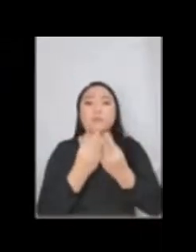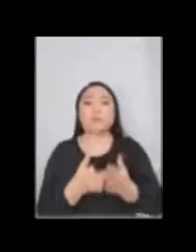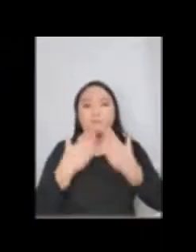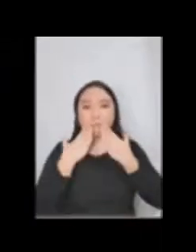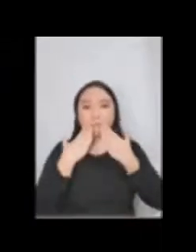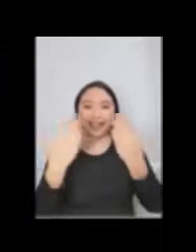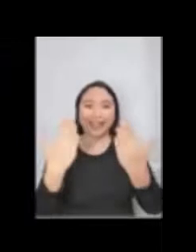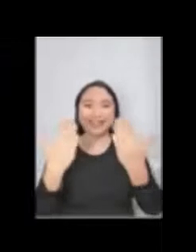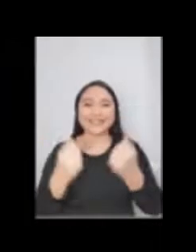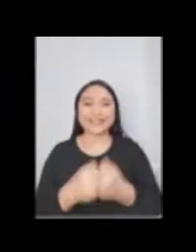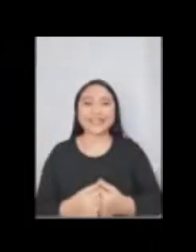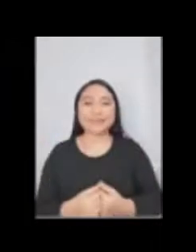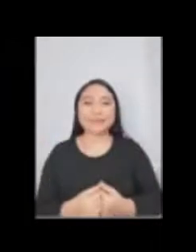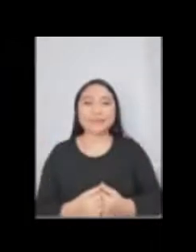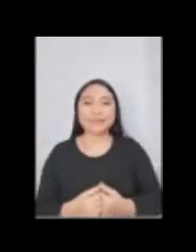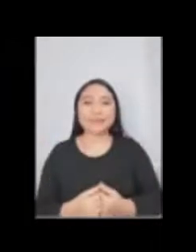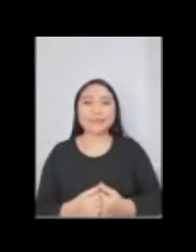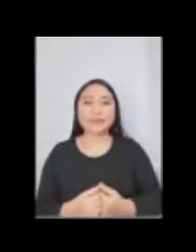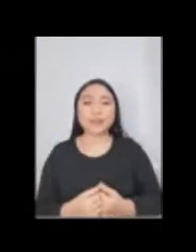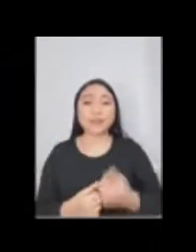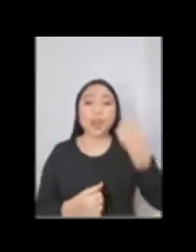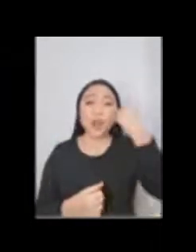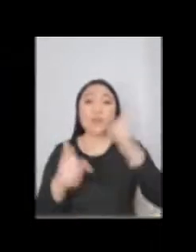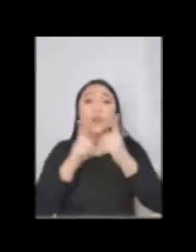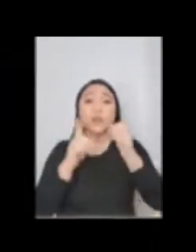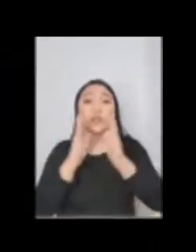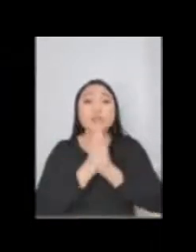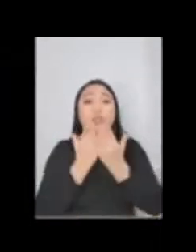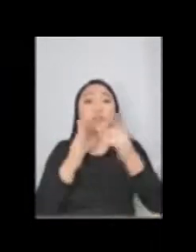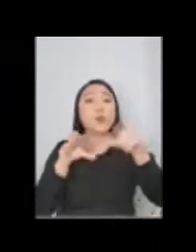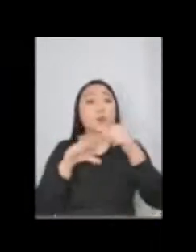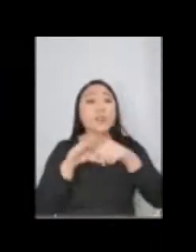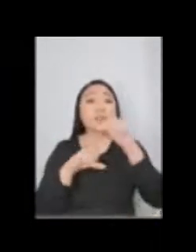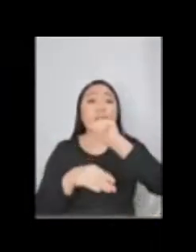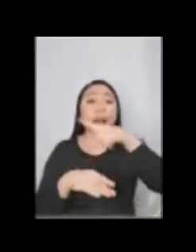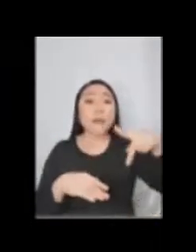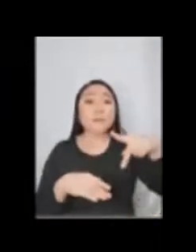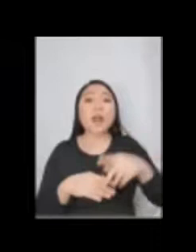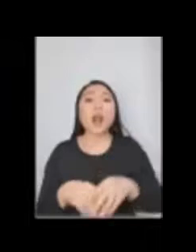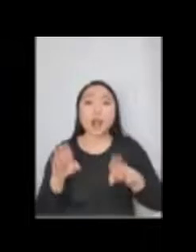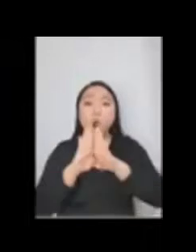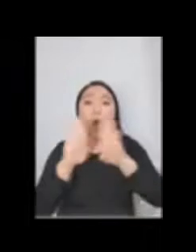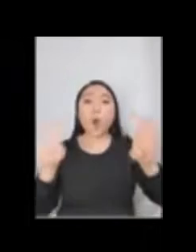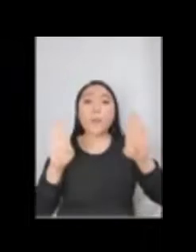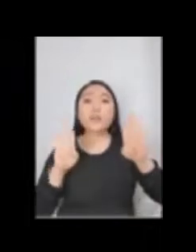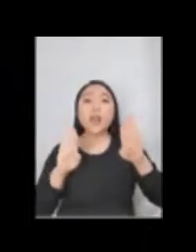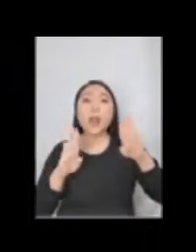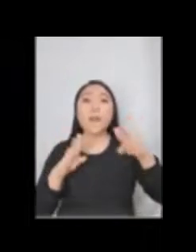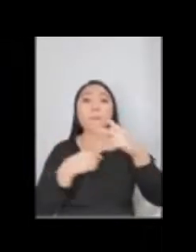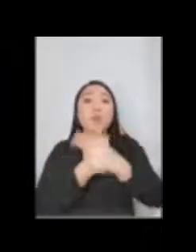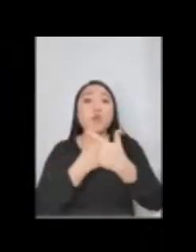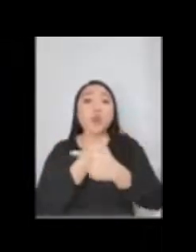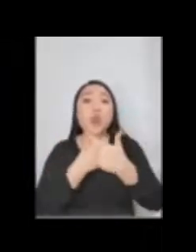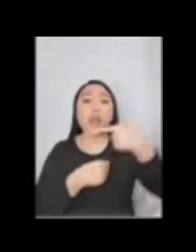Quiz. So ito po, yung from DOST-STII Starbucks Quiz. Siya po yan. Click lang natin and